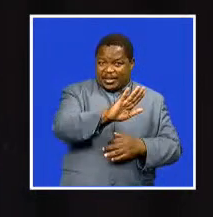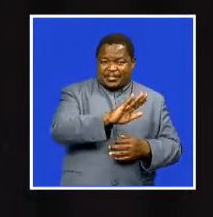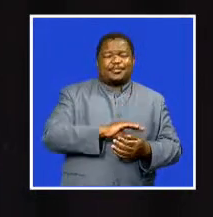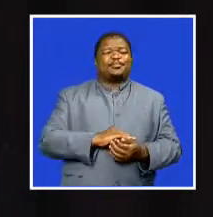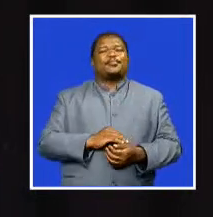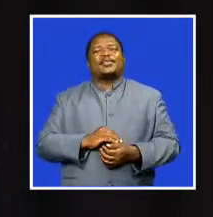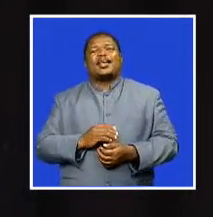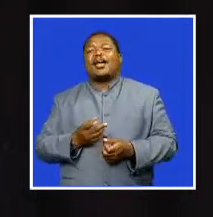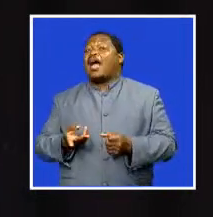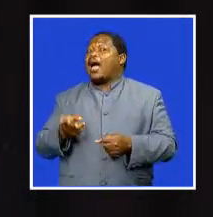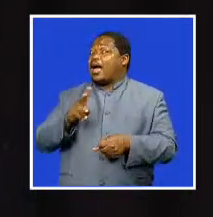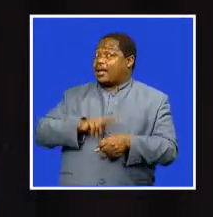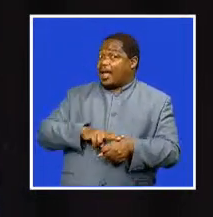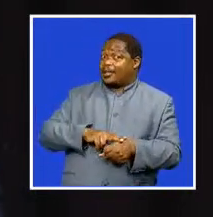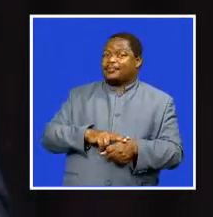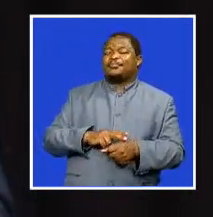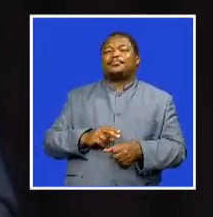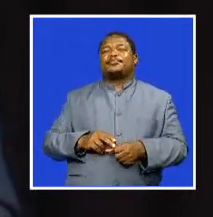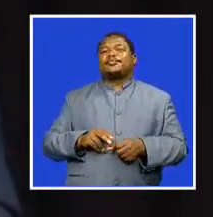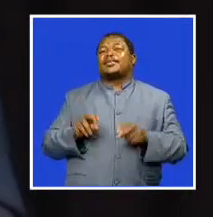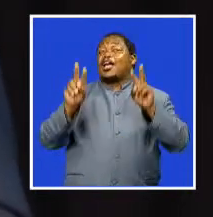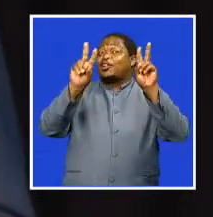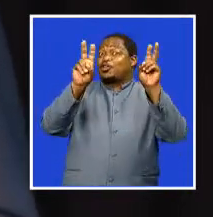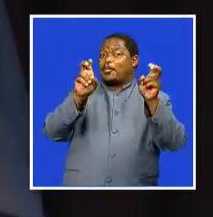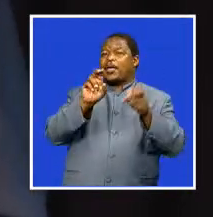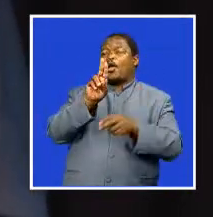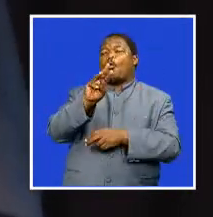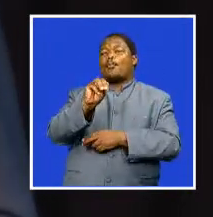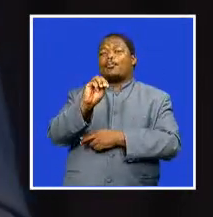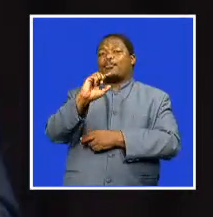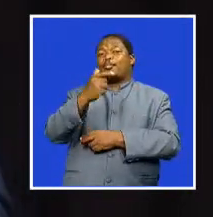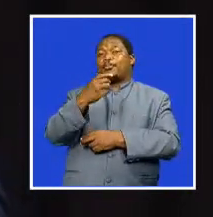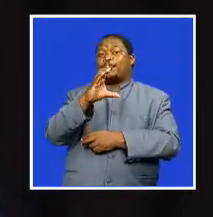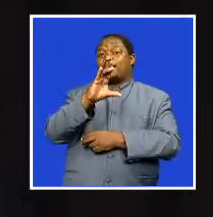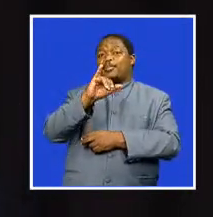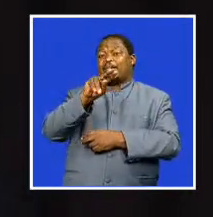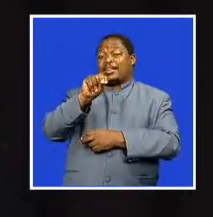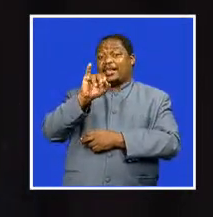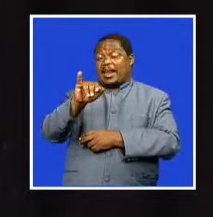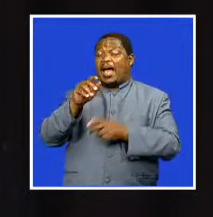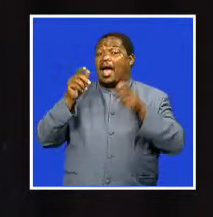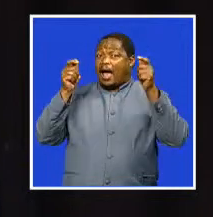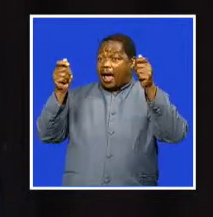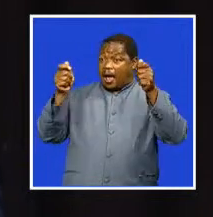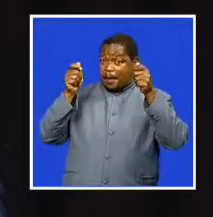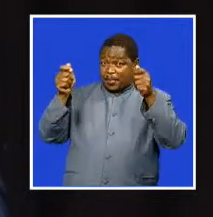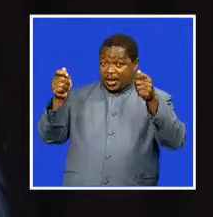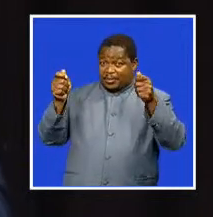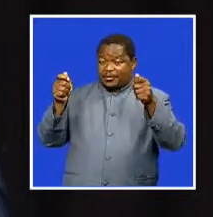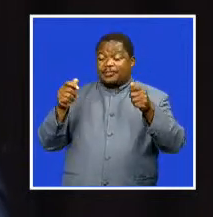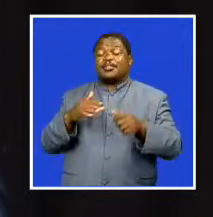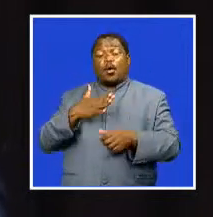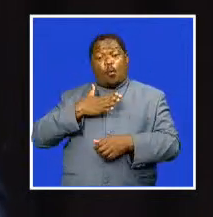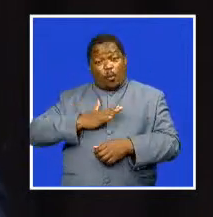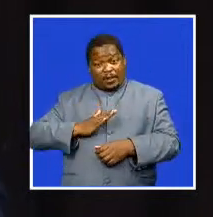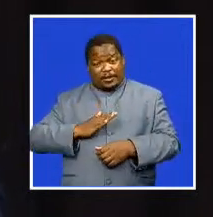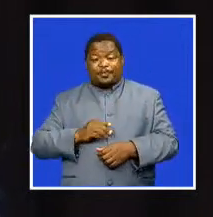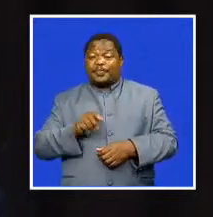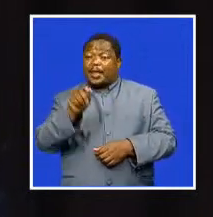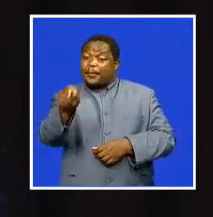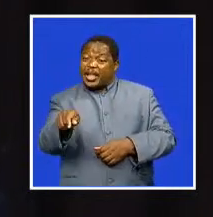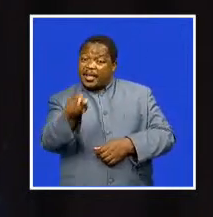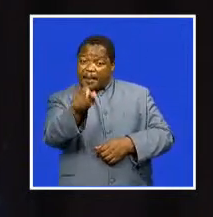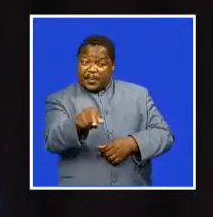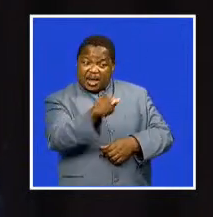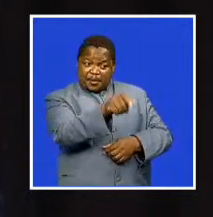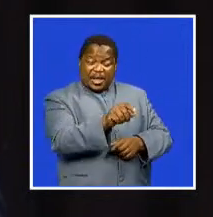this is a campaign that puts emphasis on everything, starting with individuals, starting with you. As we